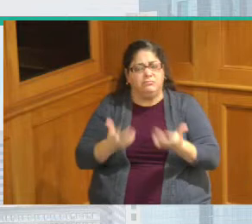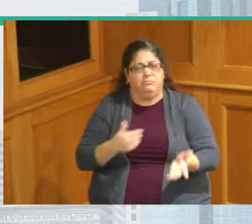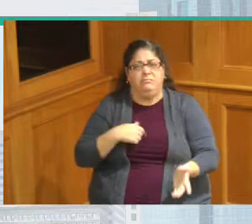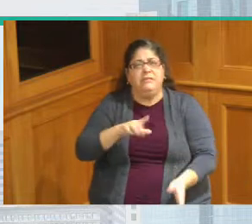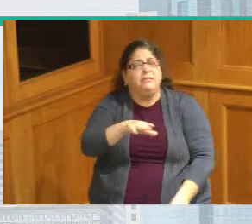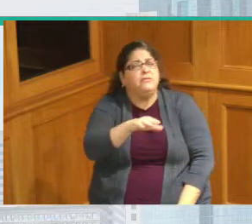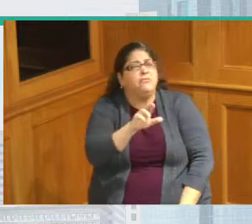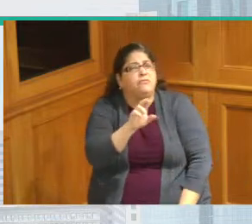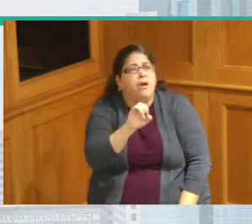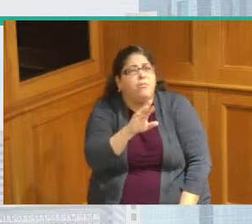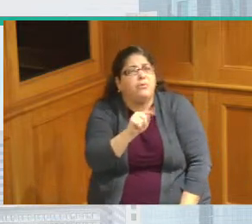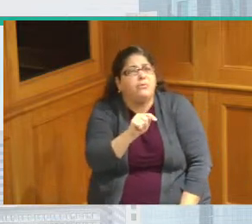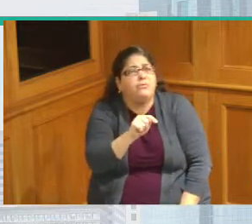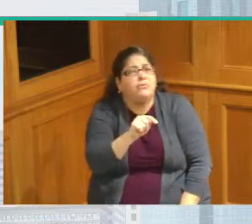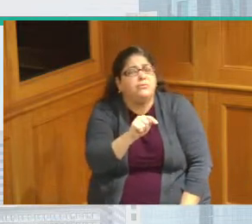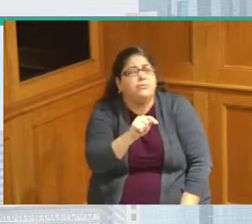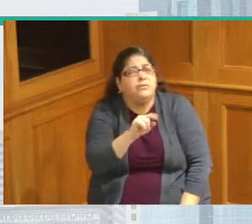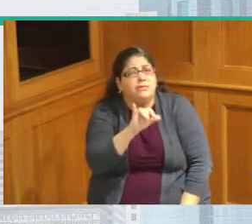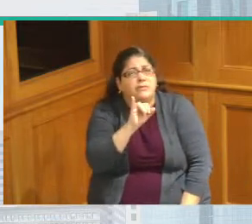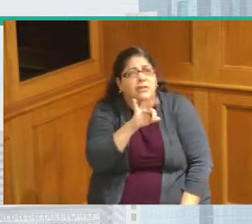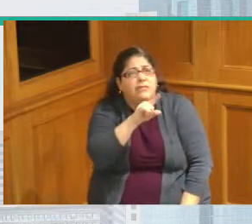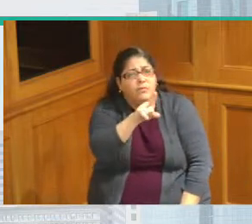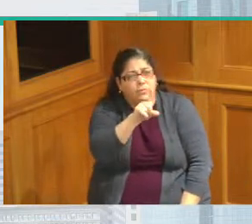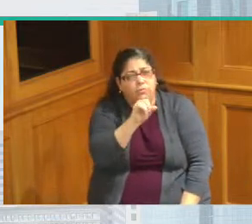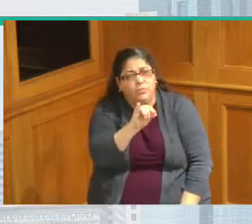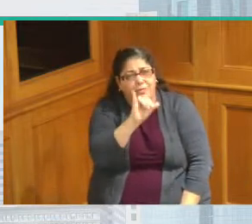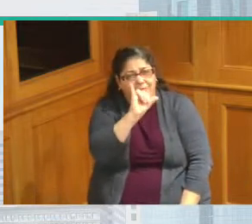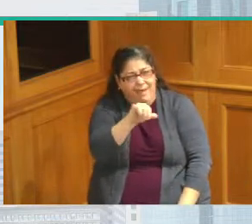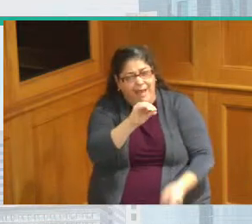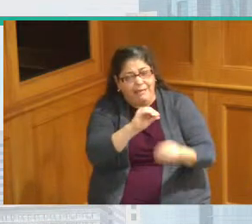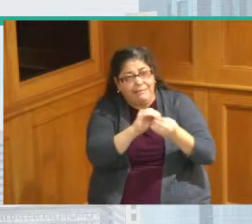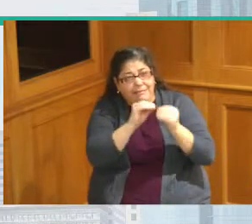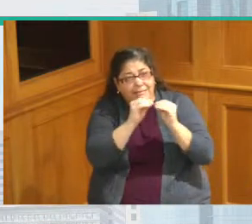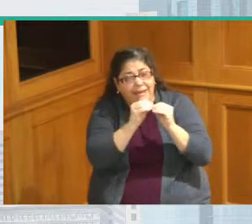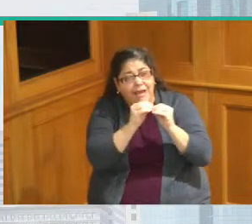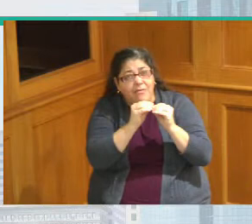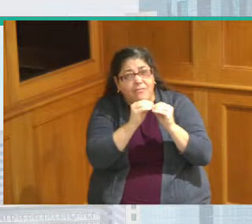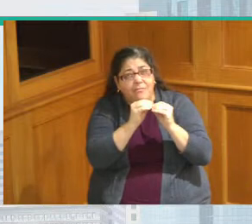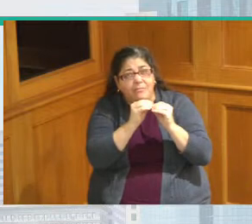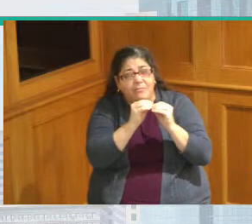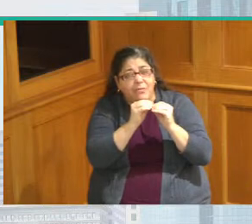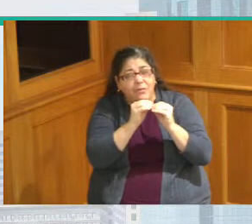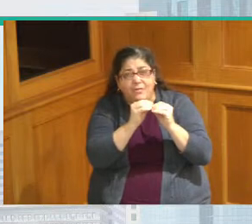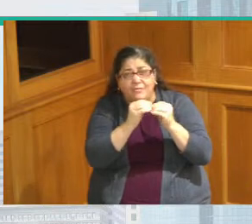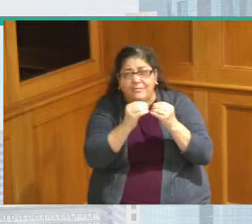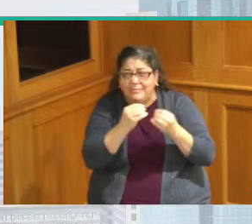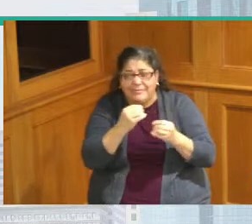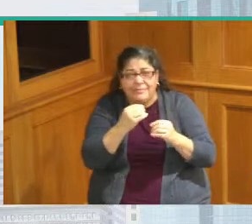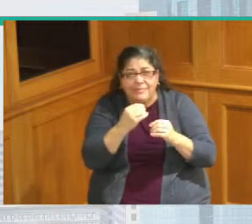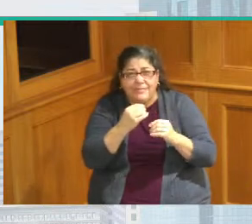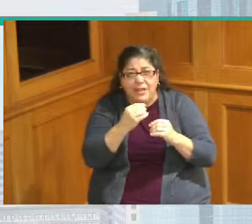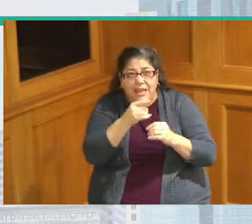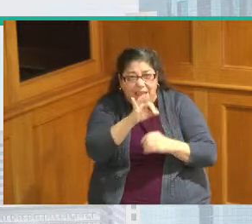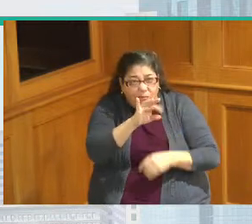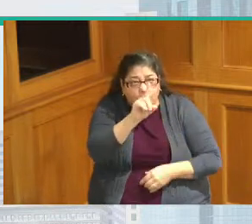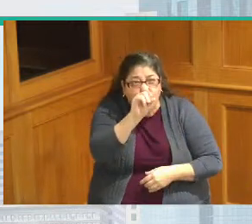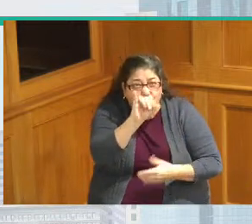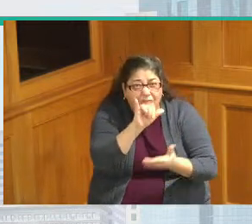Robert, if you guys do those numbers on a quarterly and yearly basis, you're going to change the